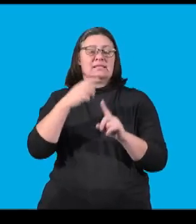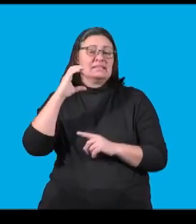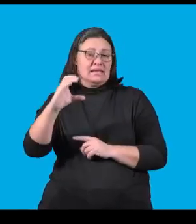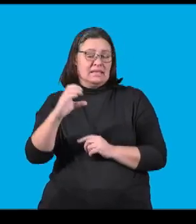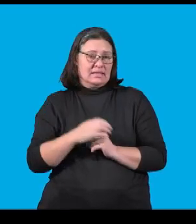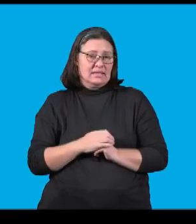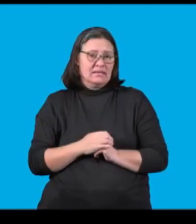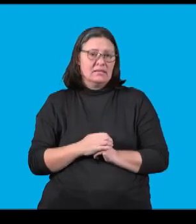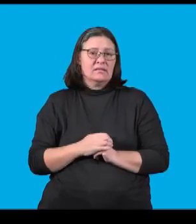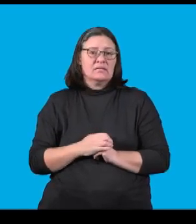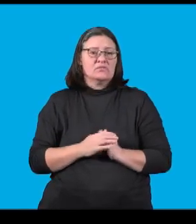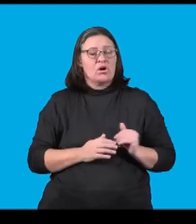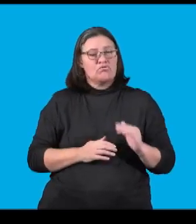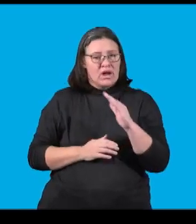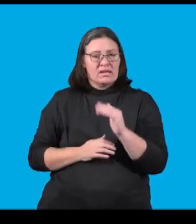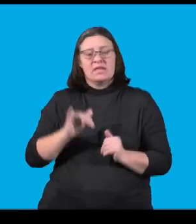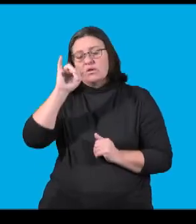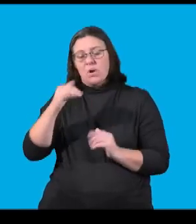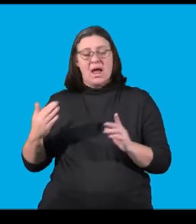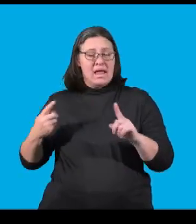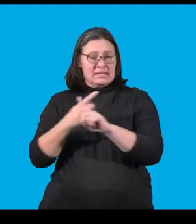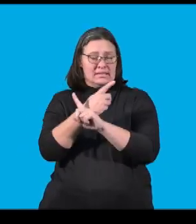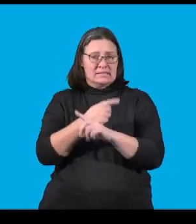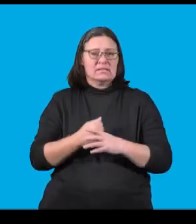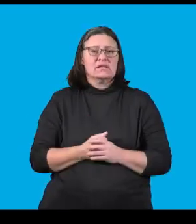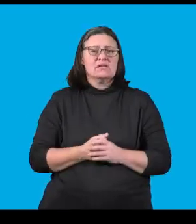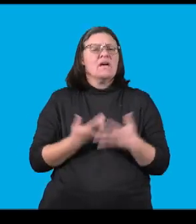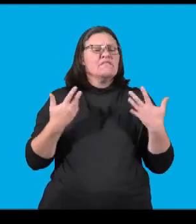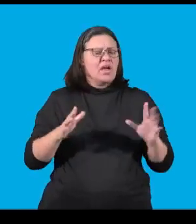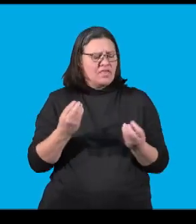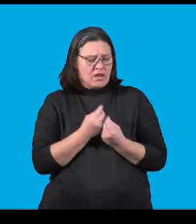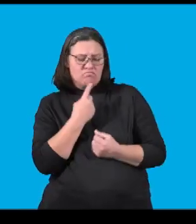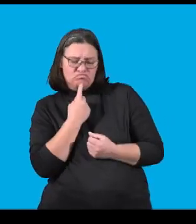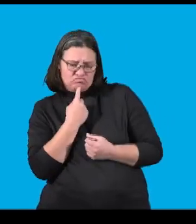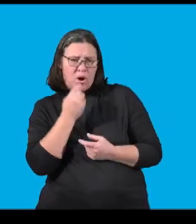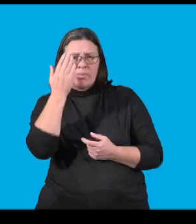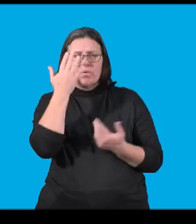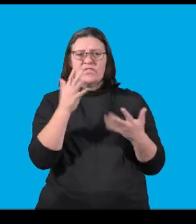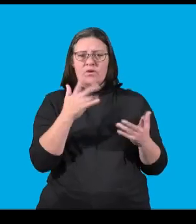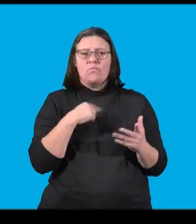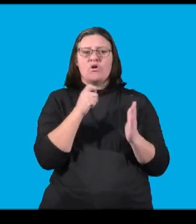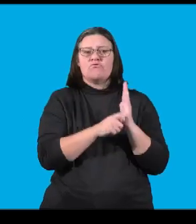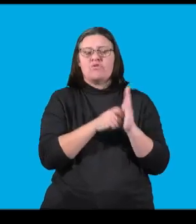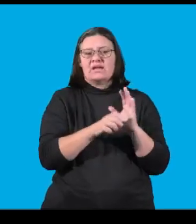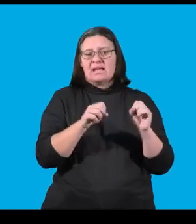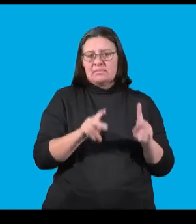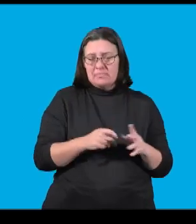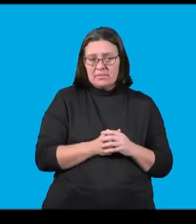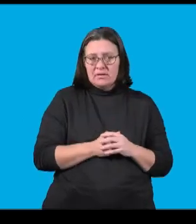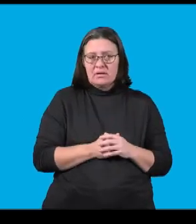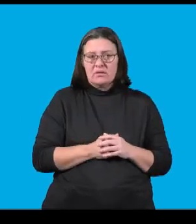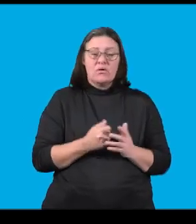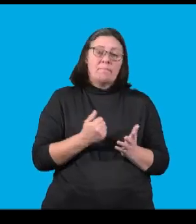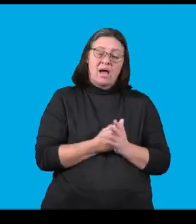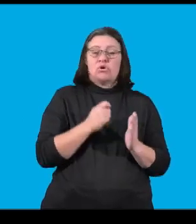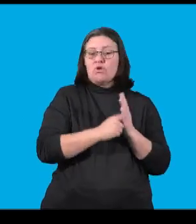plus c, which means I need the gradient and I need the y-intercept. Okay, so those are things that I already start marking down when I'm writing an exam in my head. You don't